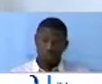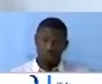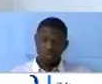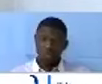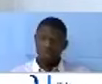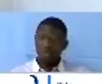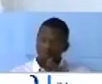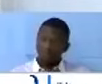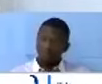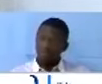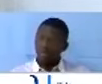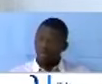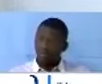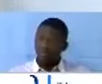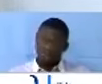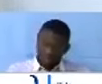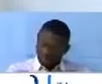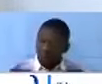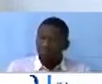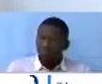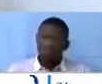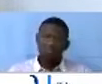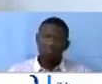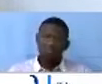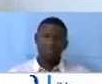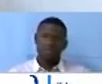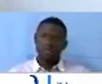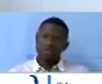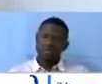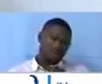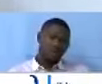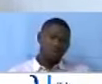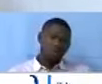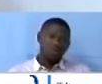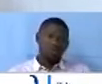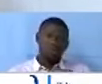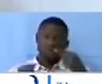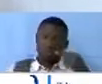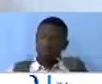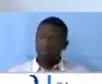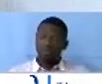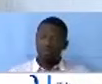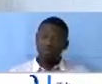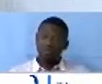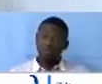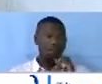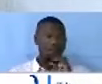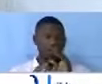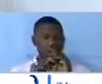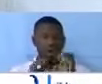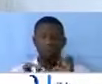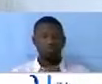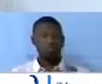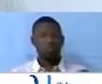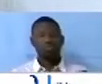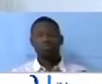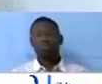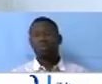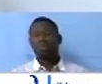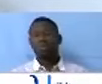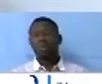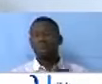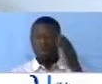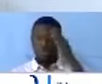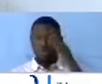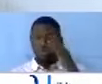problem with that. Accept their testimonies. So, if you want to accept their testimonies, I know you